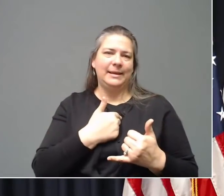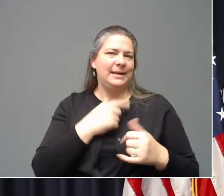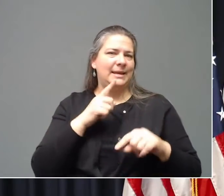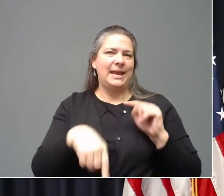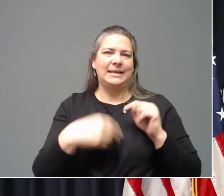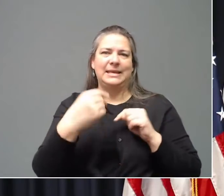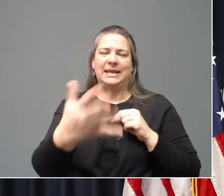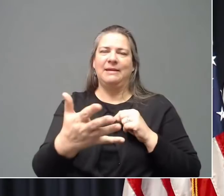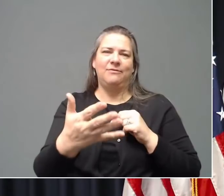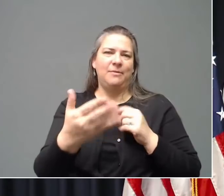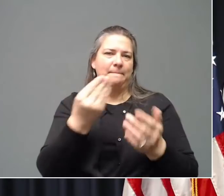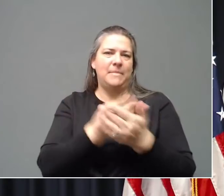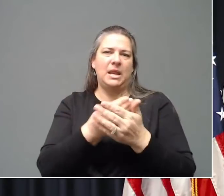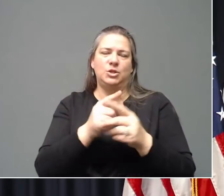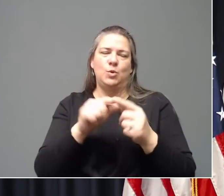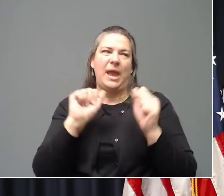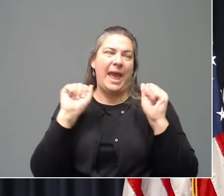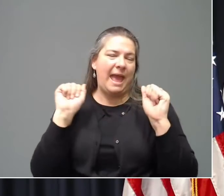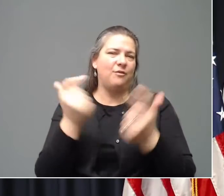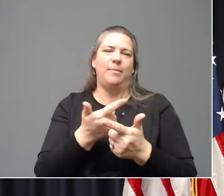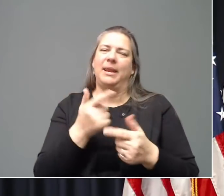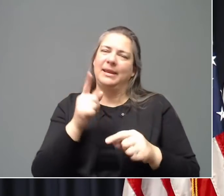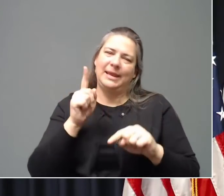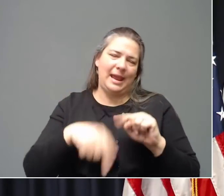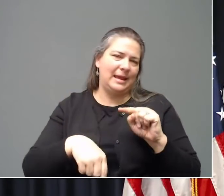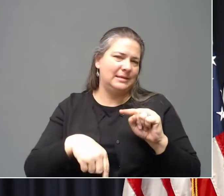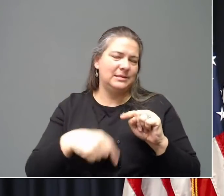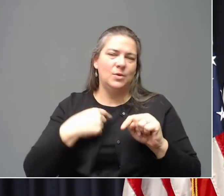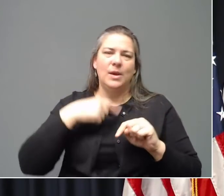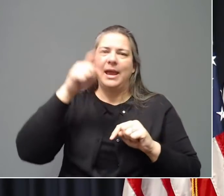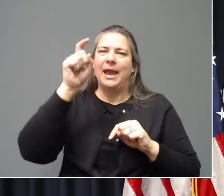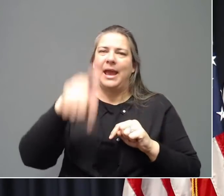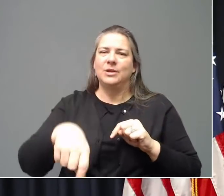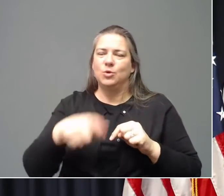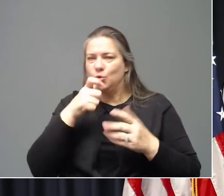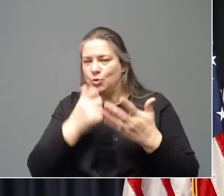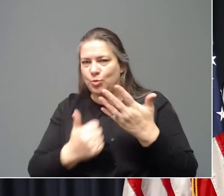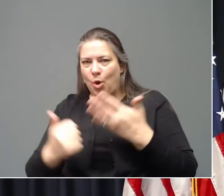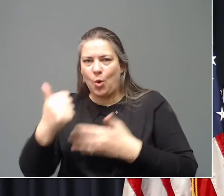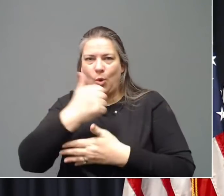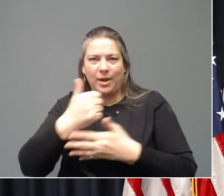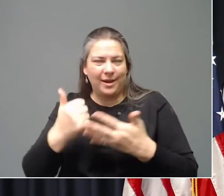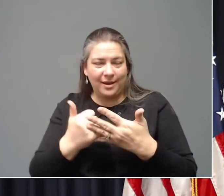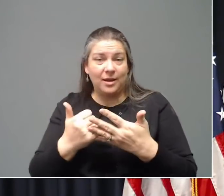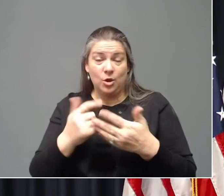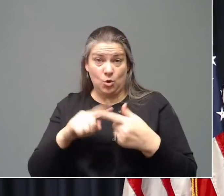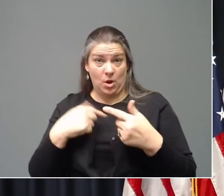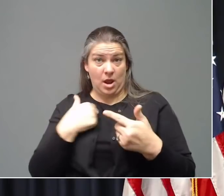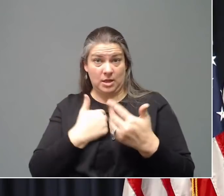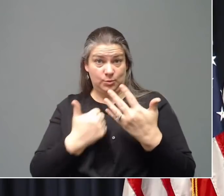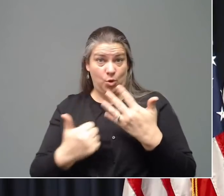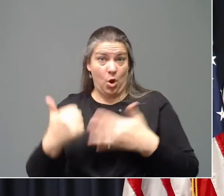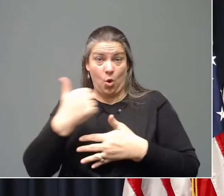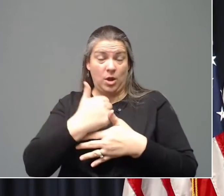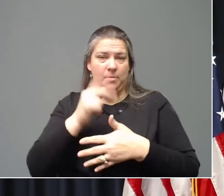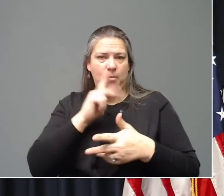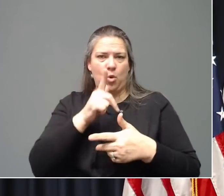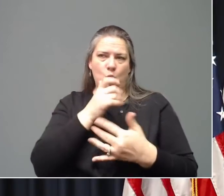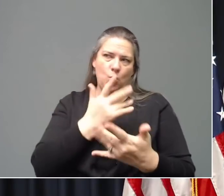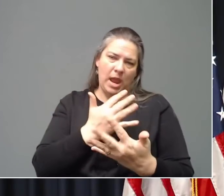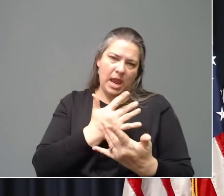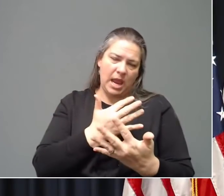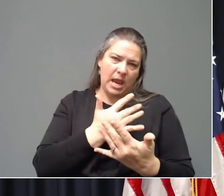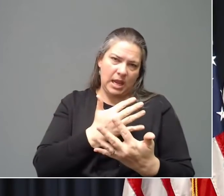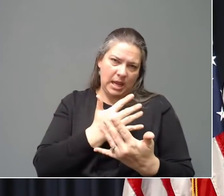to everybody, and so we had to make a priority, and that priority for us is those that have been waiting for a couple months